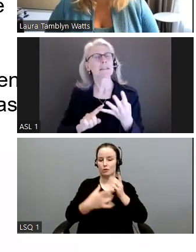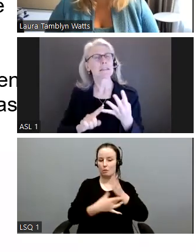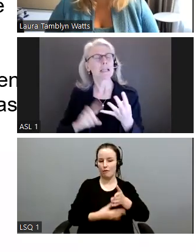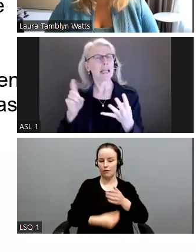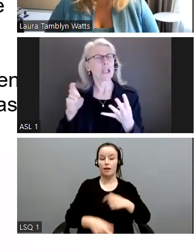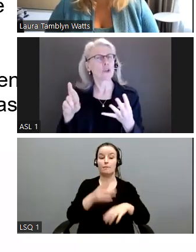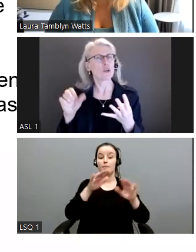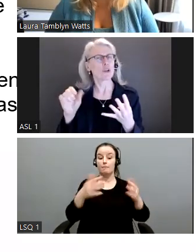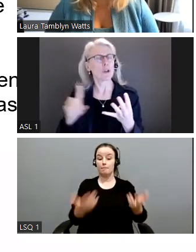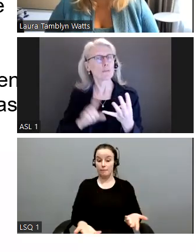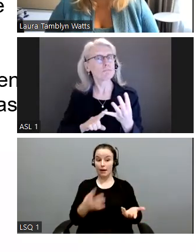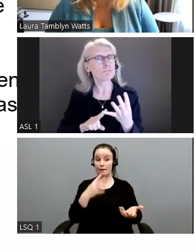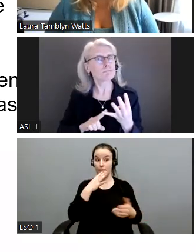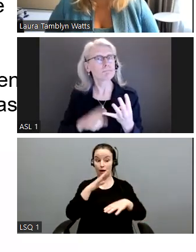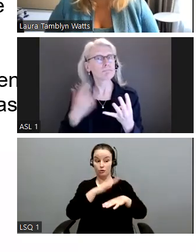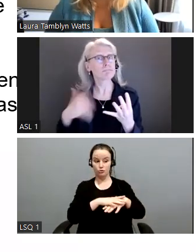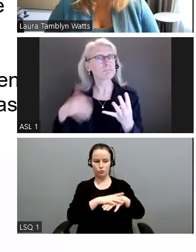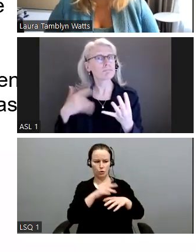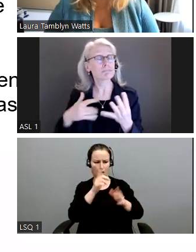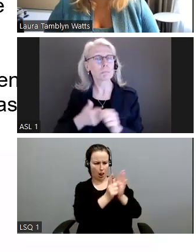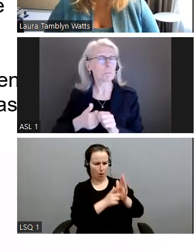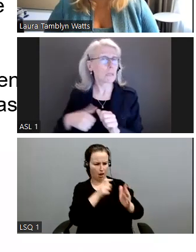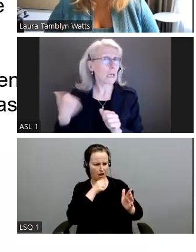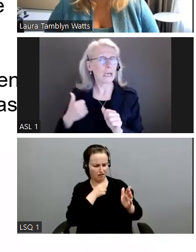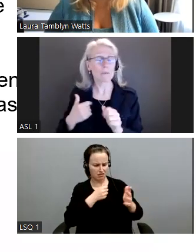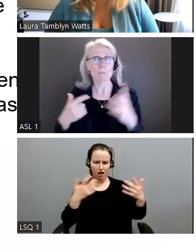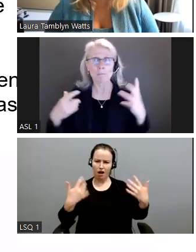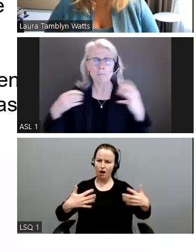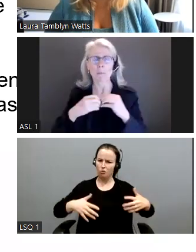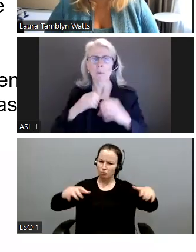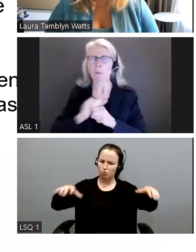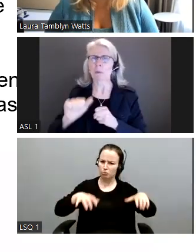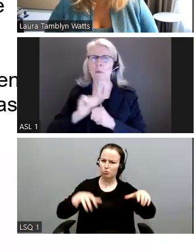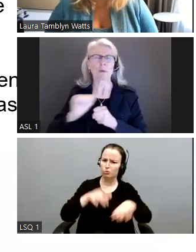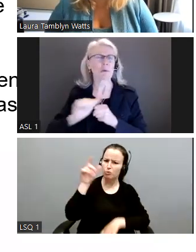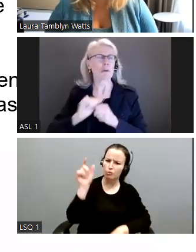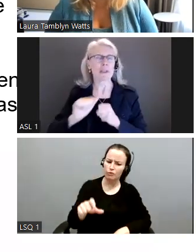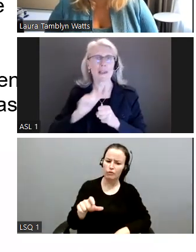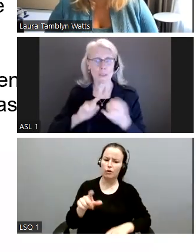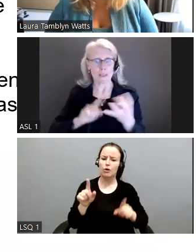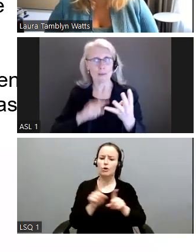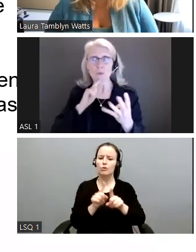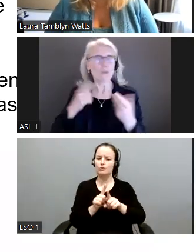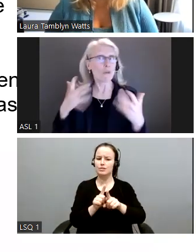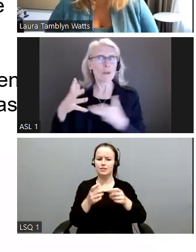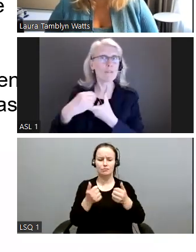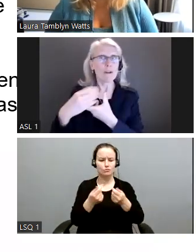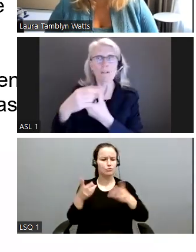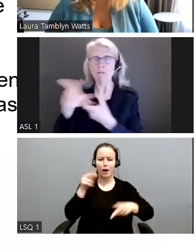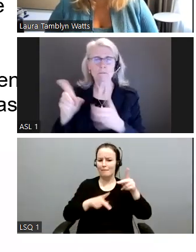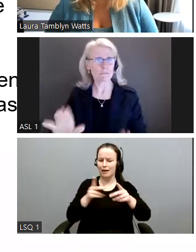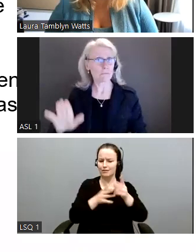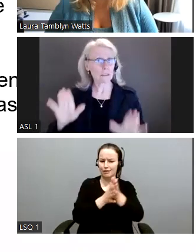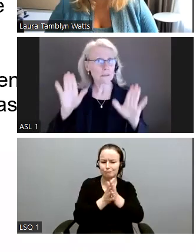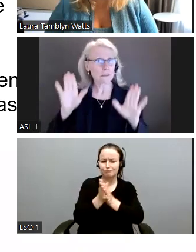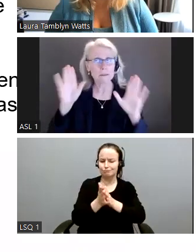so much work to be done, but also so many amazing people to work with. And that was one of the most exciting things I found in elder law